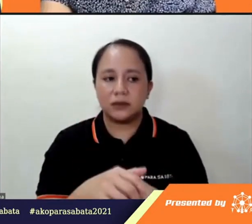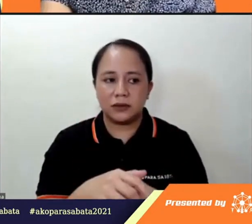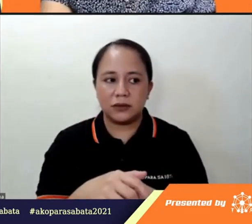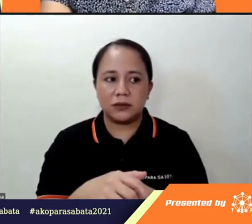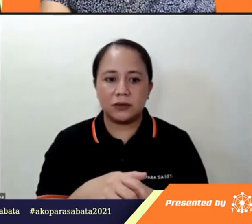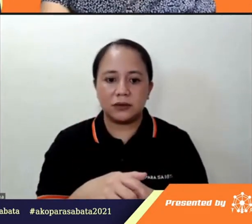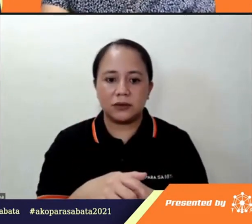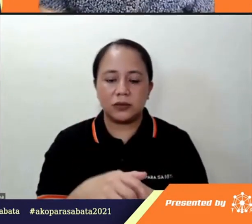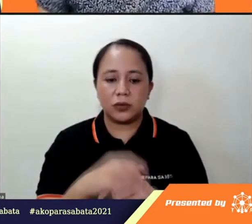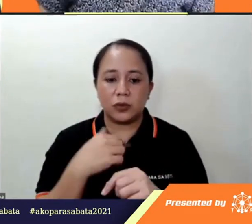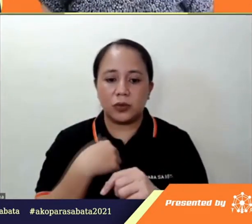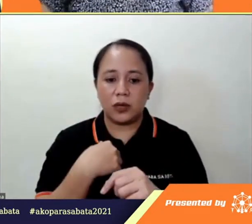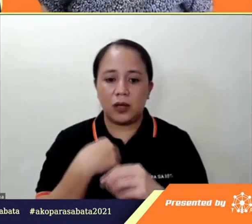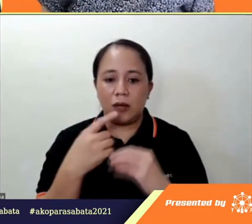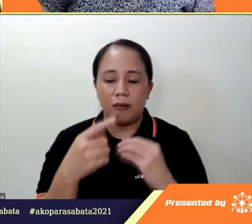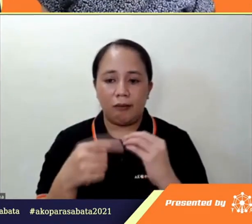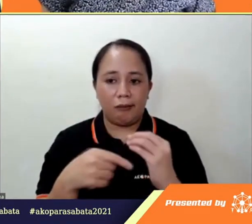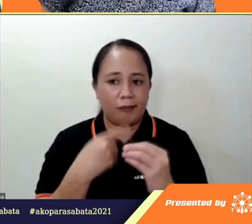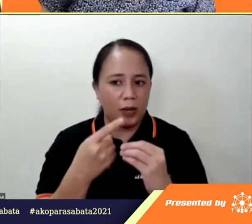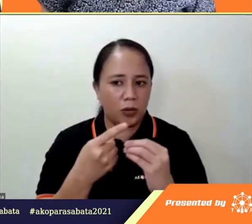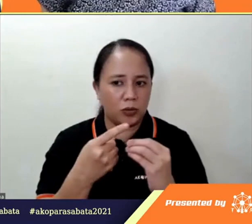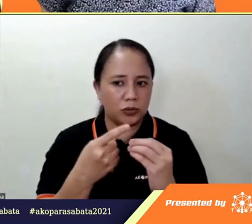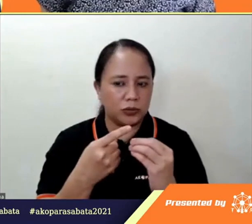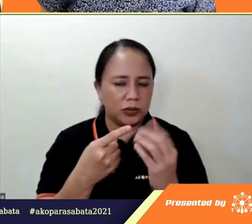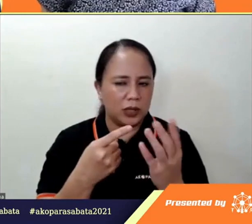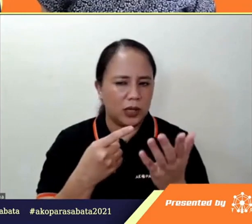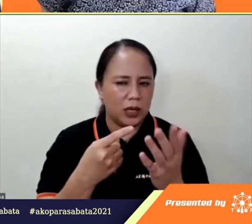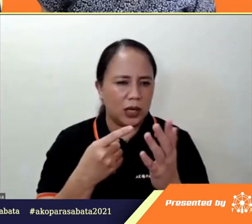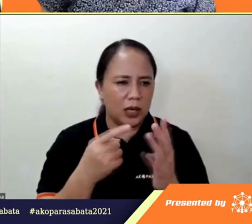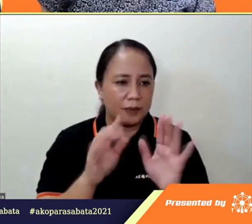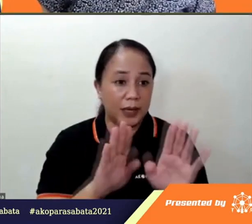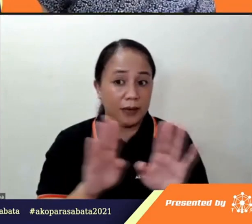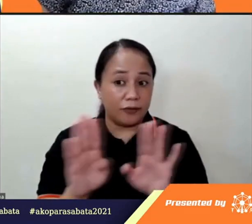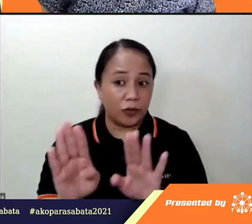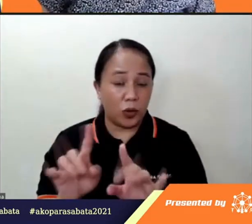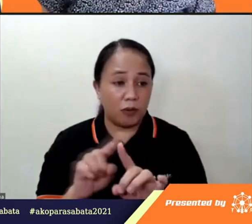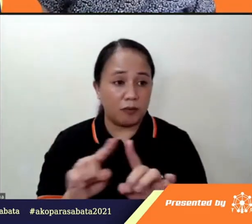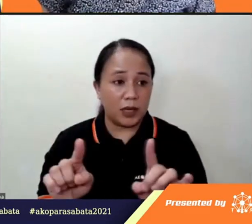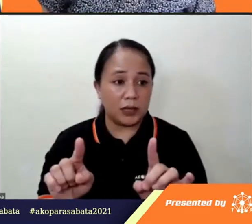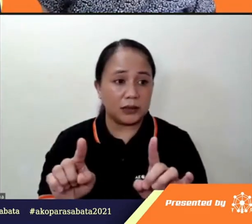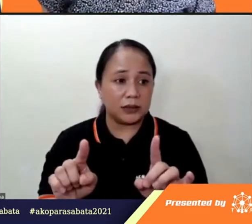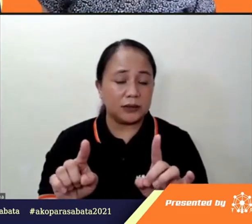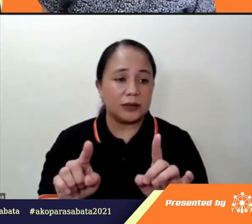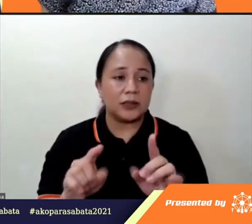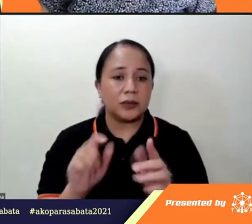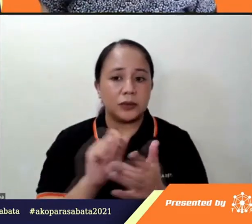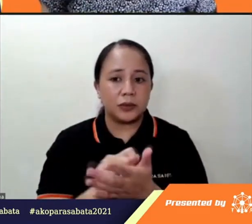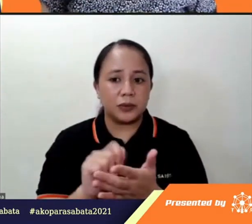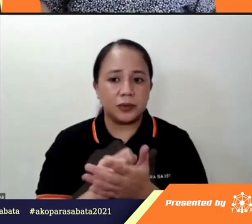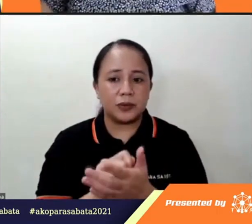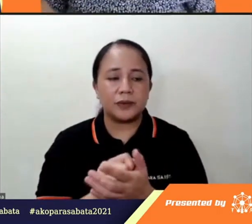overt behaviors. But for example, it might come out in their writings, in their drawings. Kaya kami